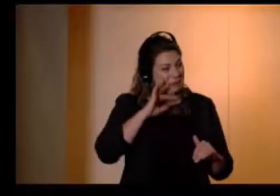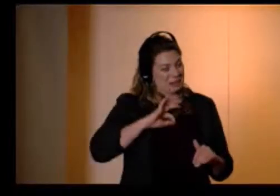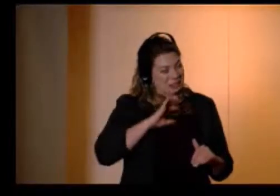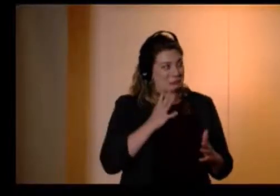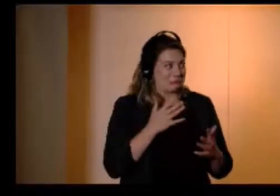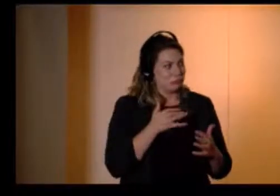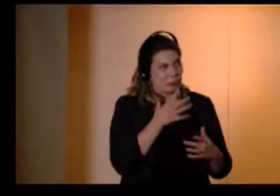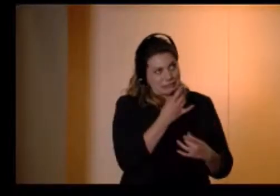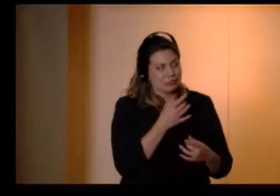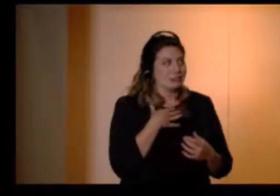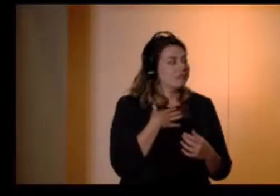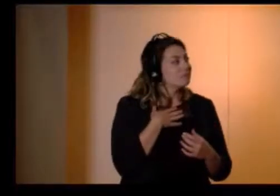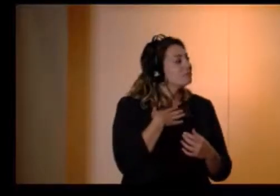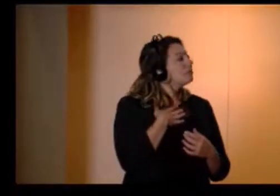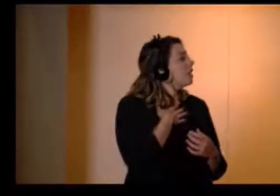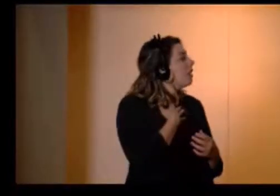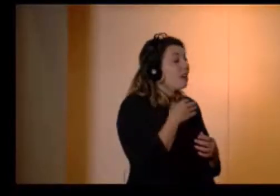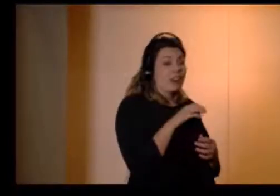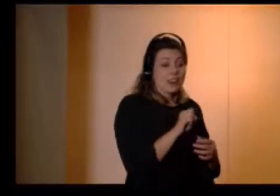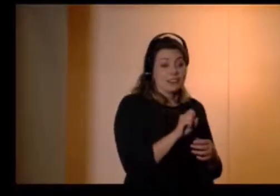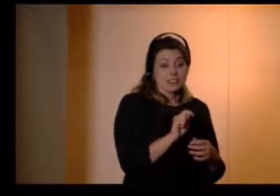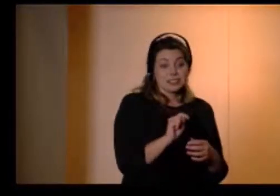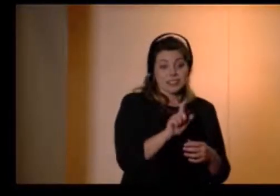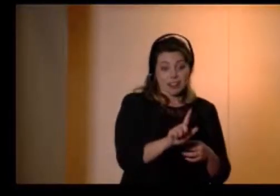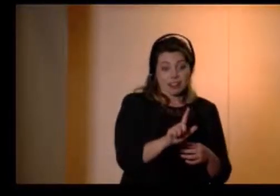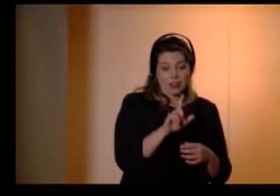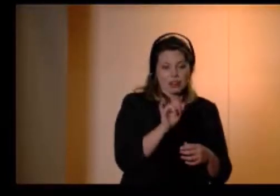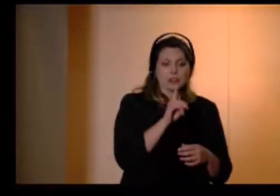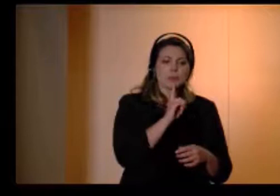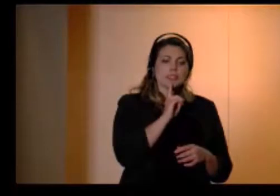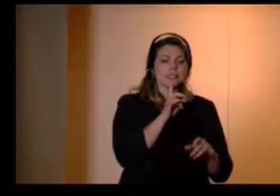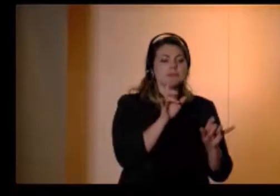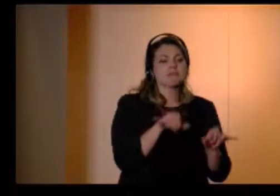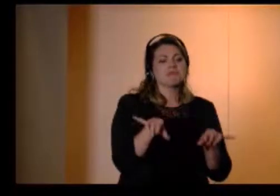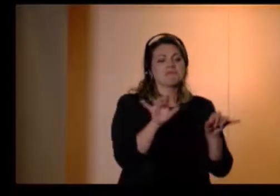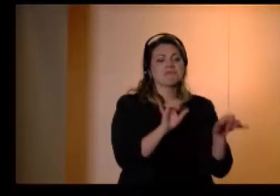interesting. So STL is sort of the status